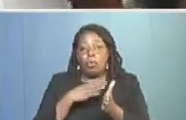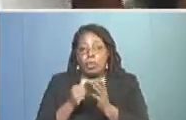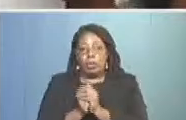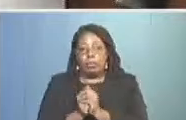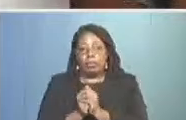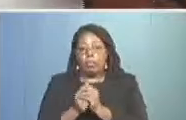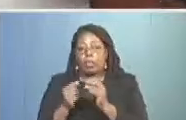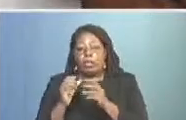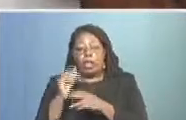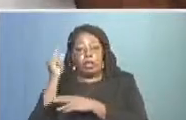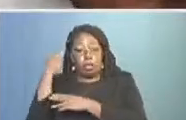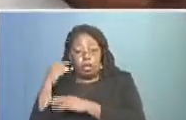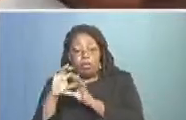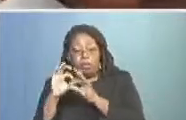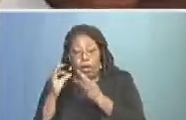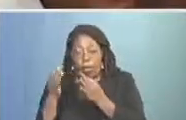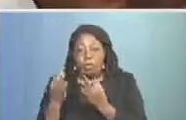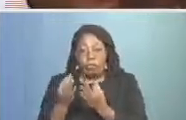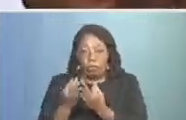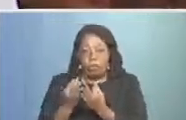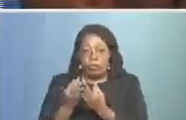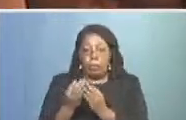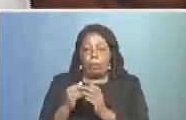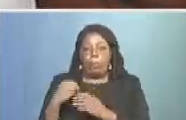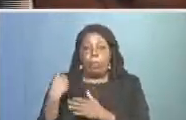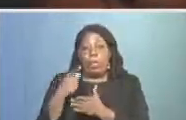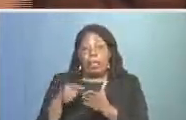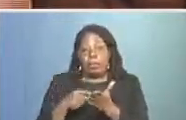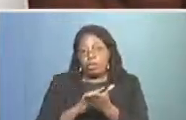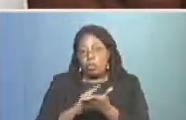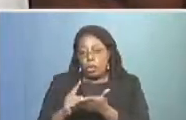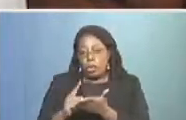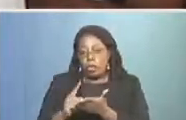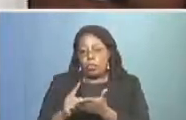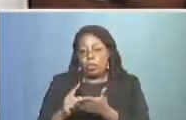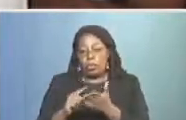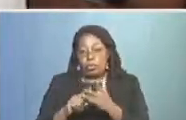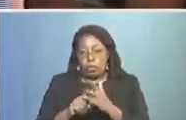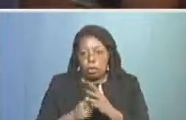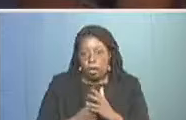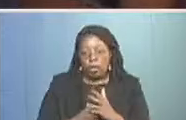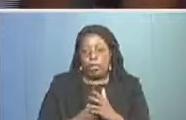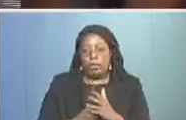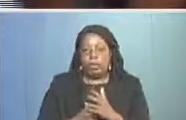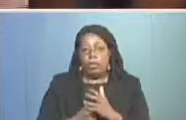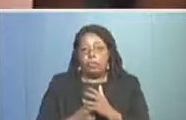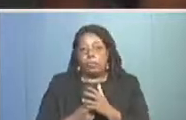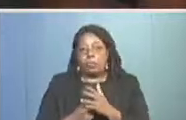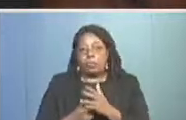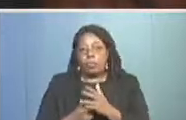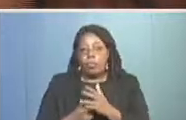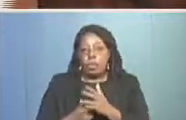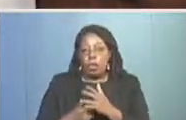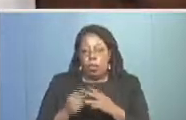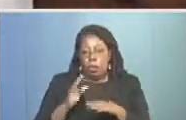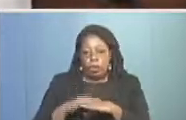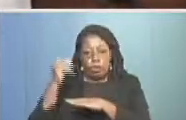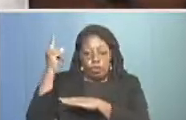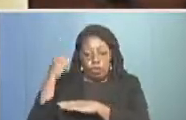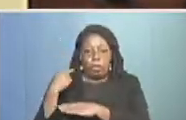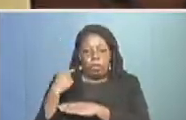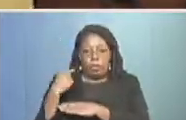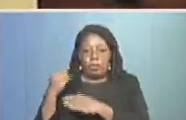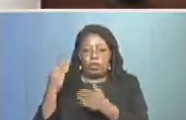Family Affairs. This week, of course, we're starting our campaign as it relates to gender-based violence and the Stop